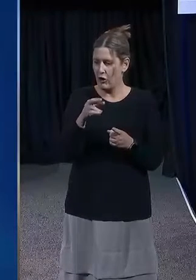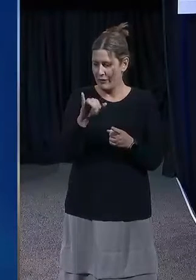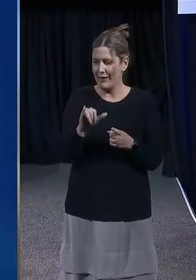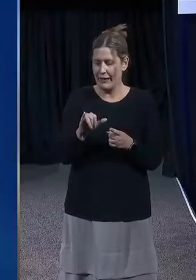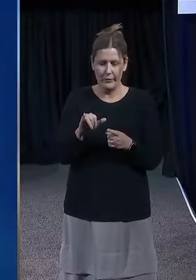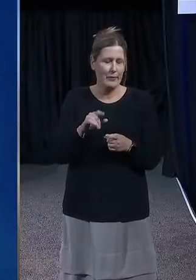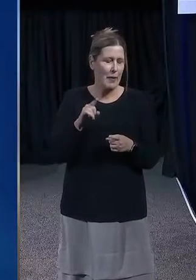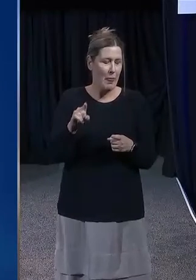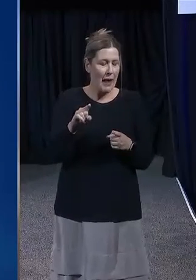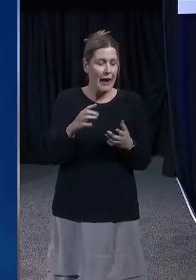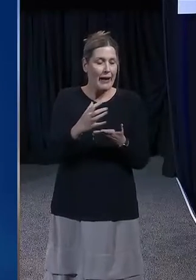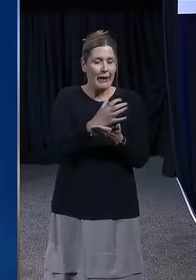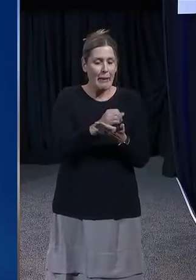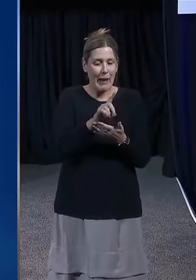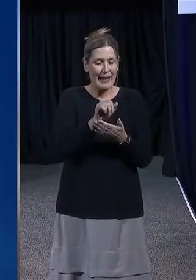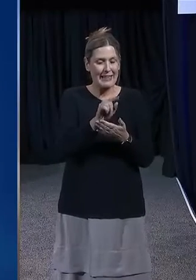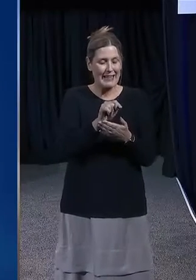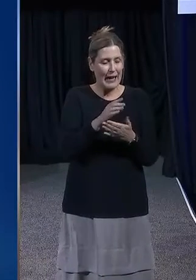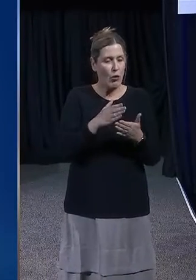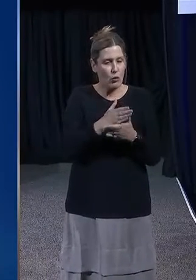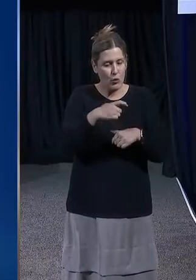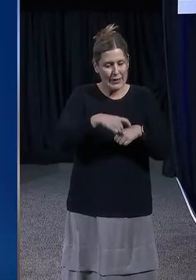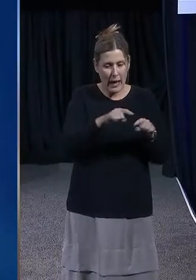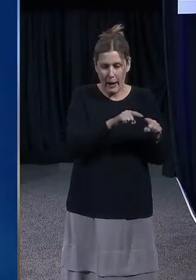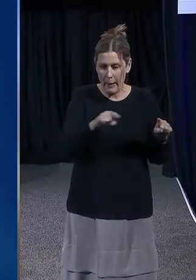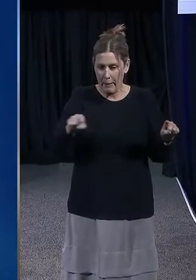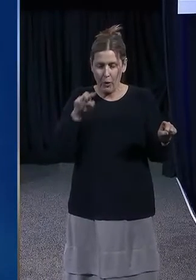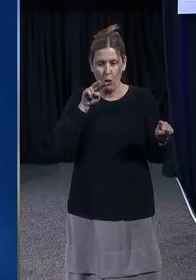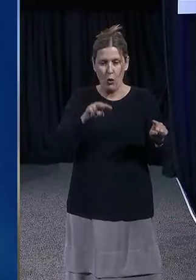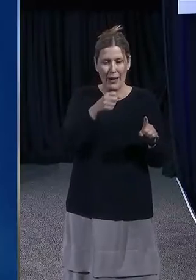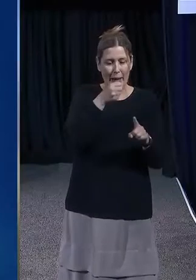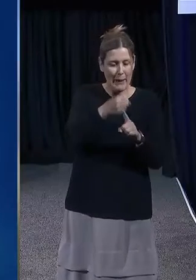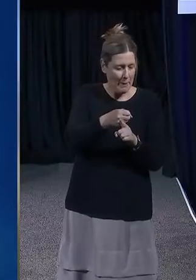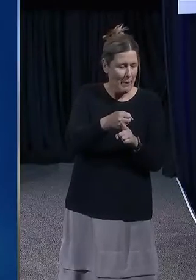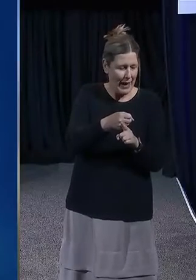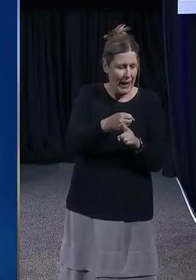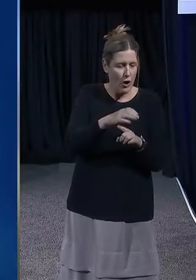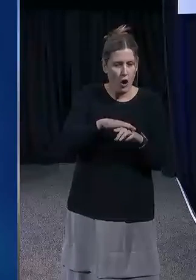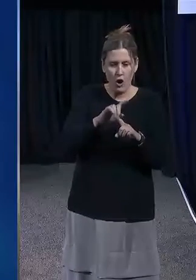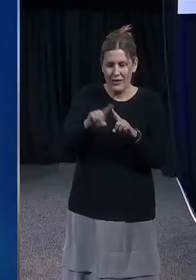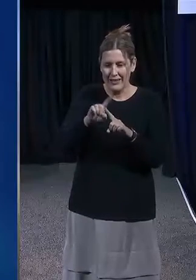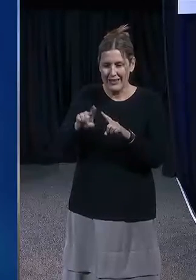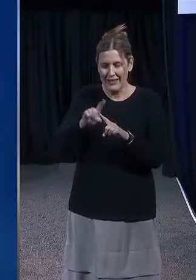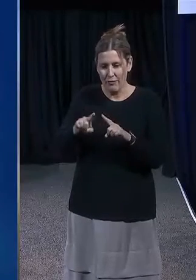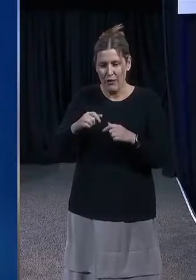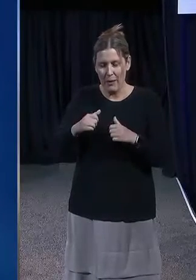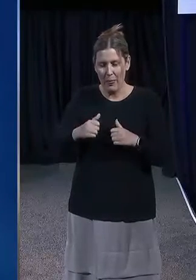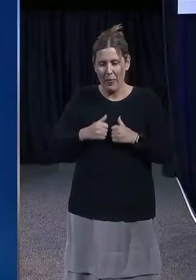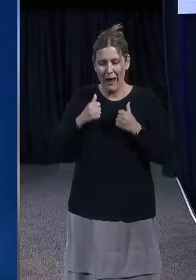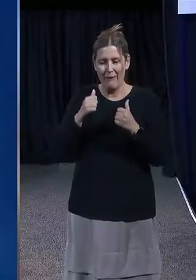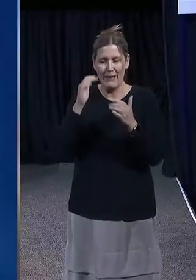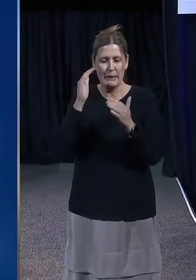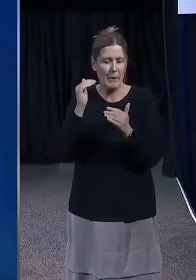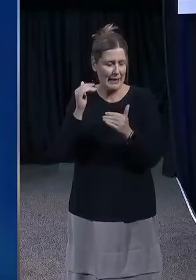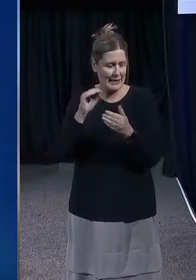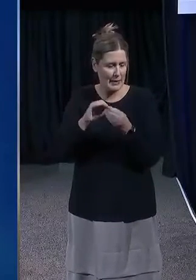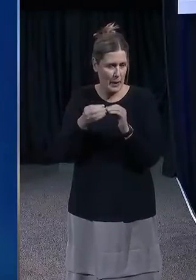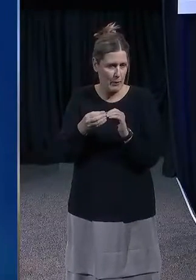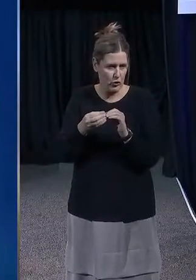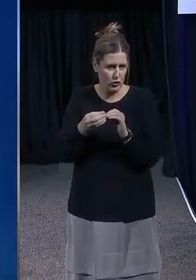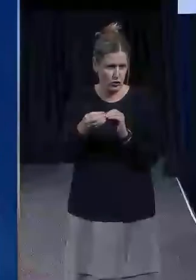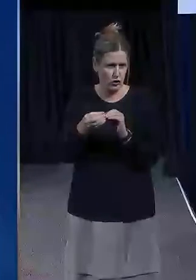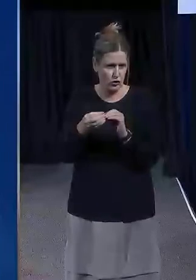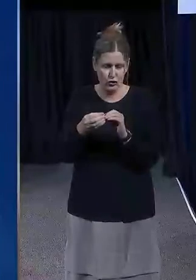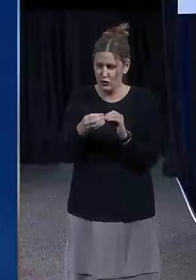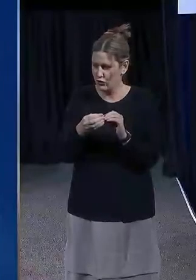longitudinal data and looking at the impact of health attainment on different life expectancy. Now, I don't know where I'm supposed to